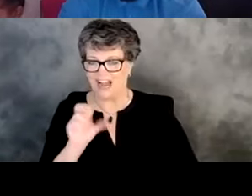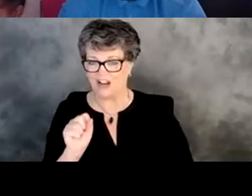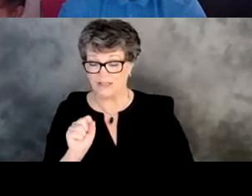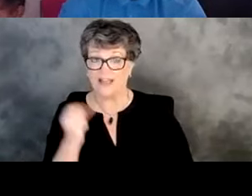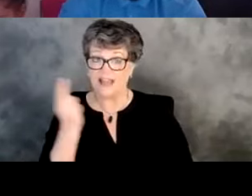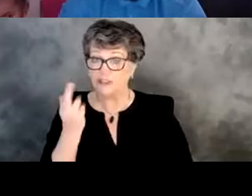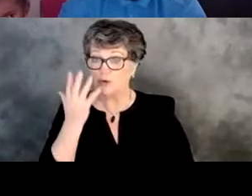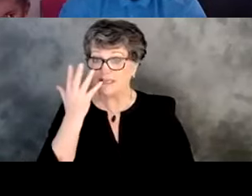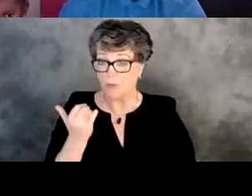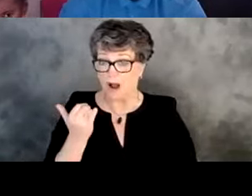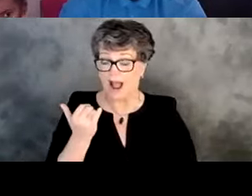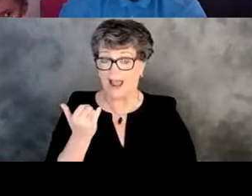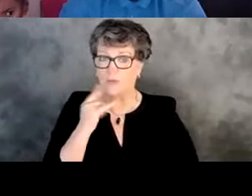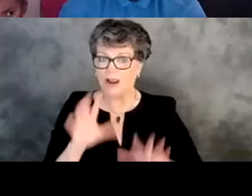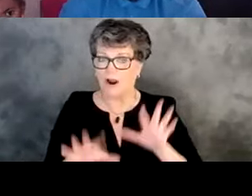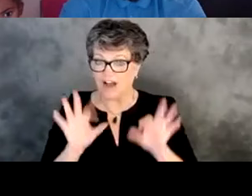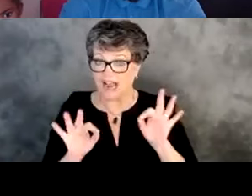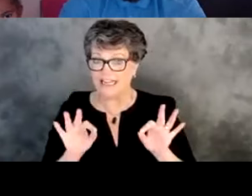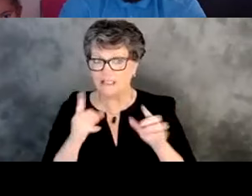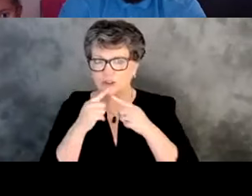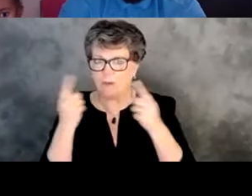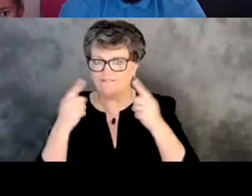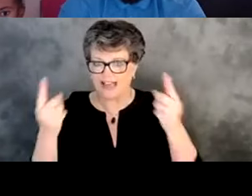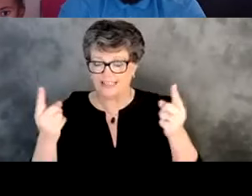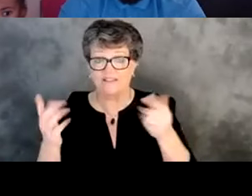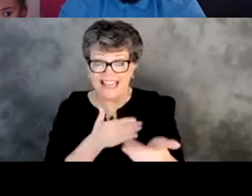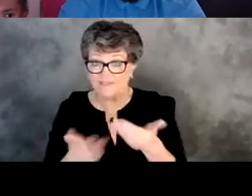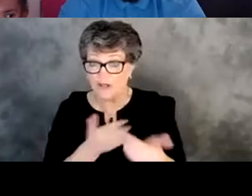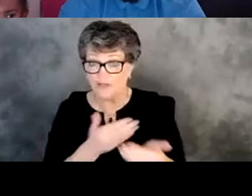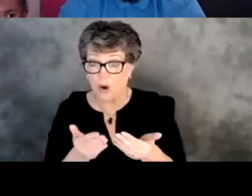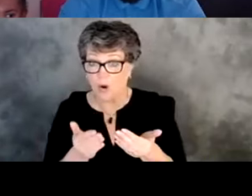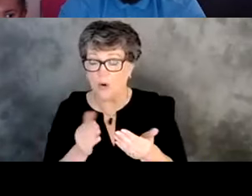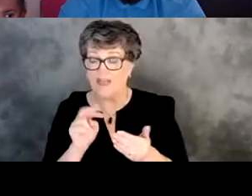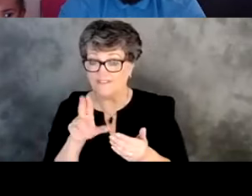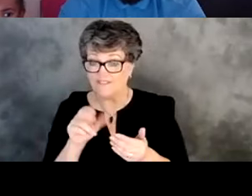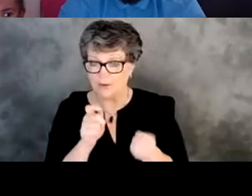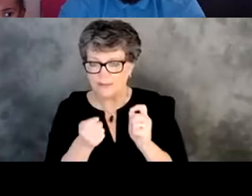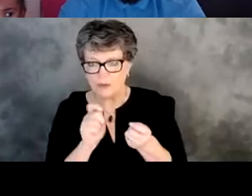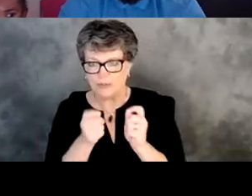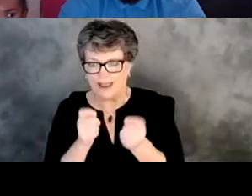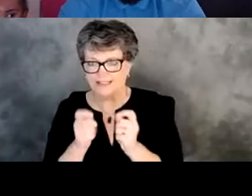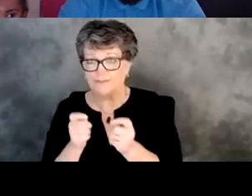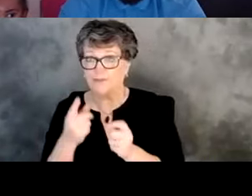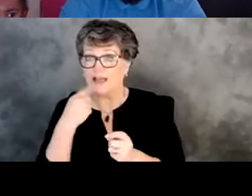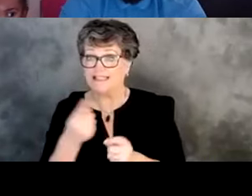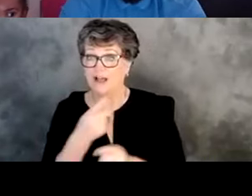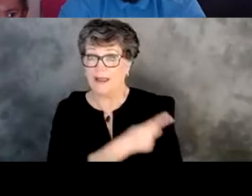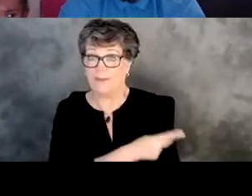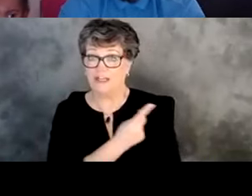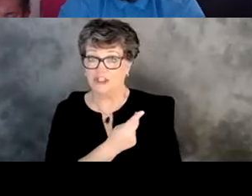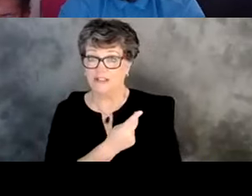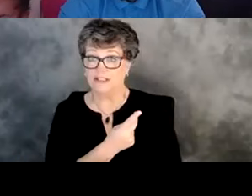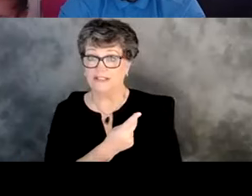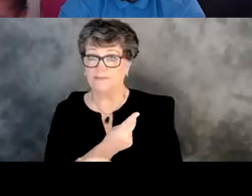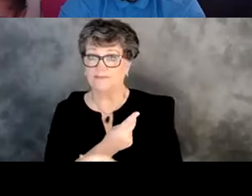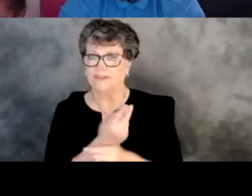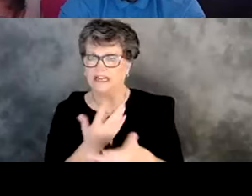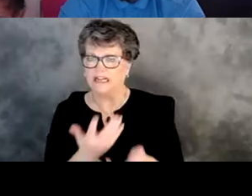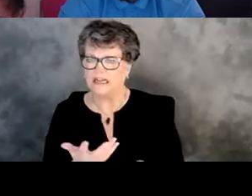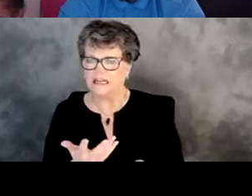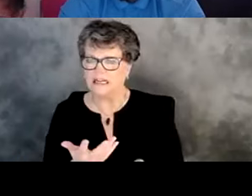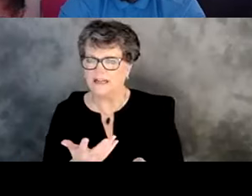why we are finding it still effective, even though it keeps mutating. So what I tell my patients is it's kind of like if that house that you had a picture